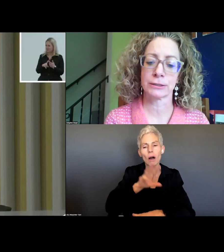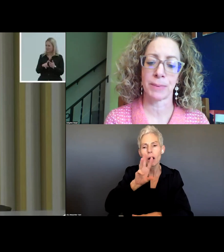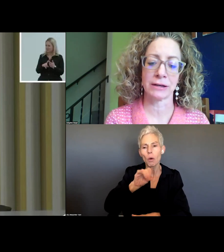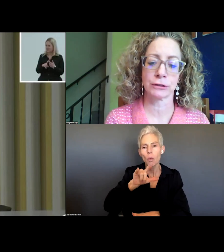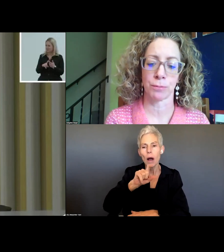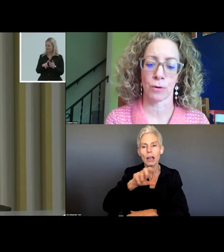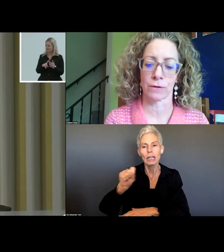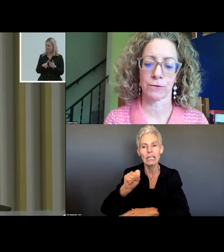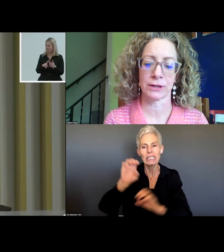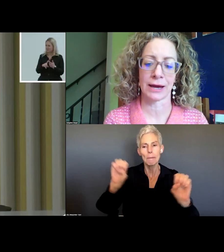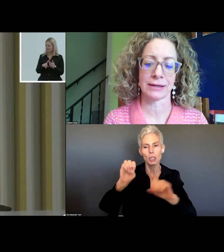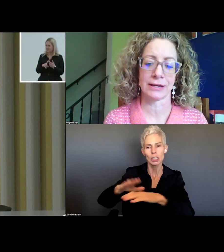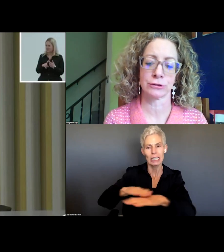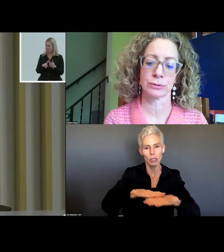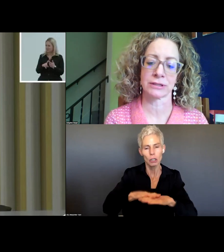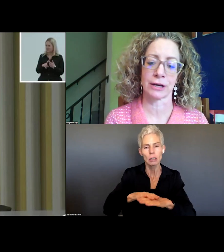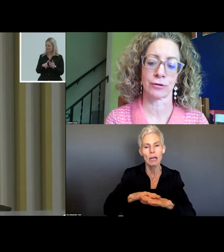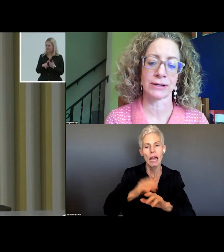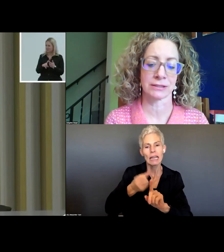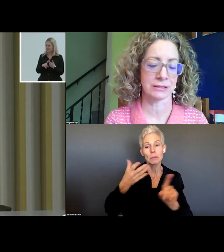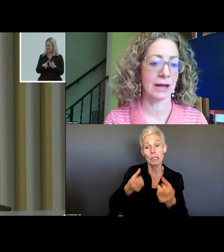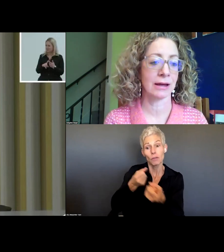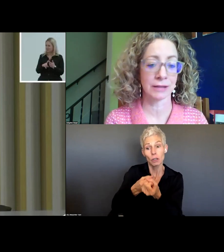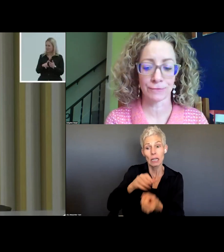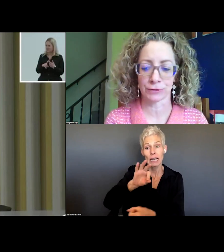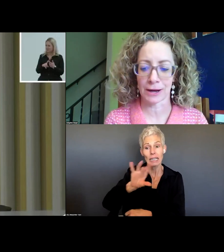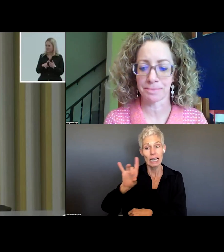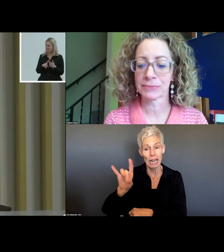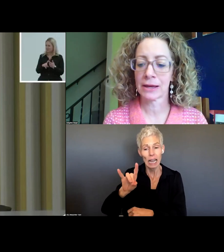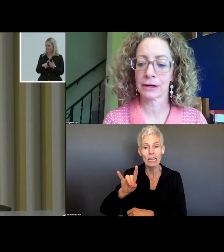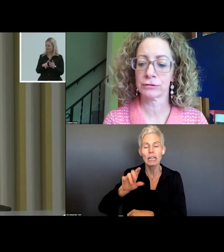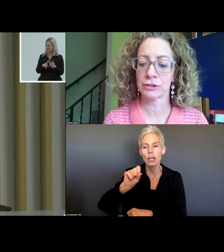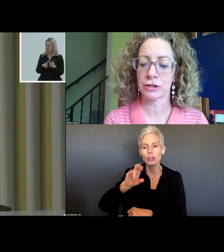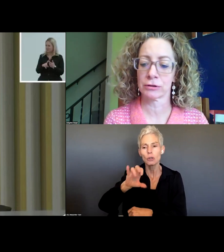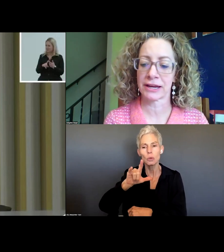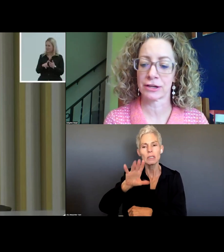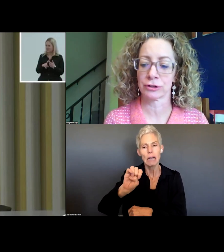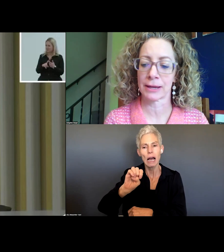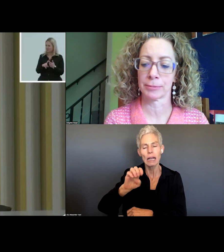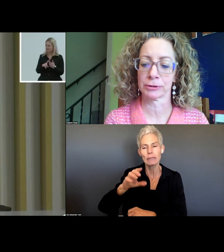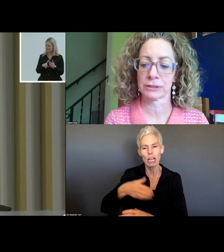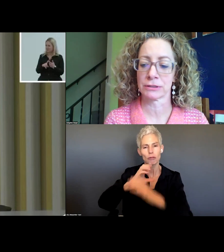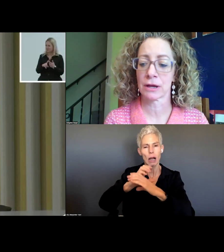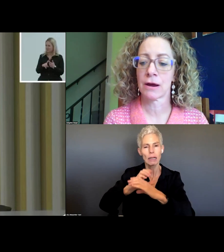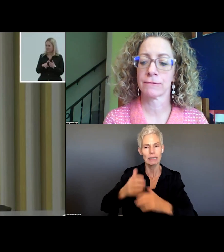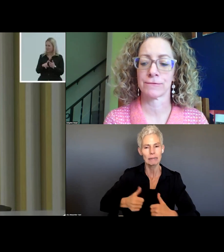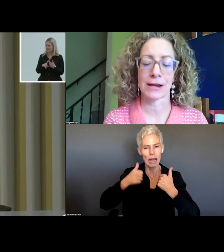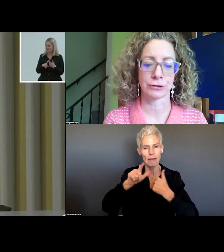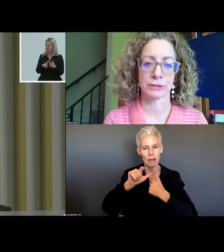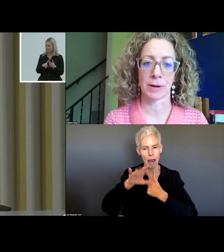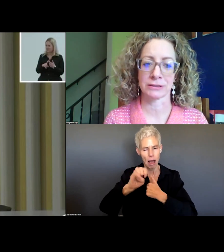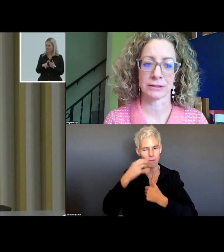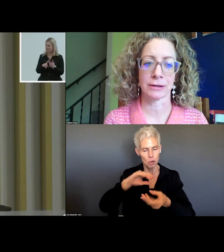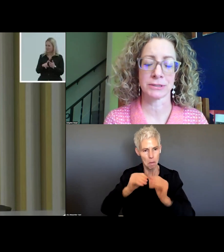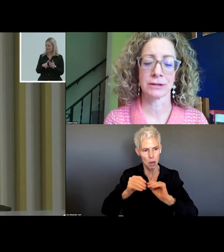and expanding support for the 988 Suicide and Crisis Lifeline, including geolocation capabilities for